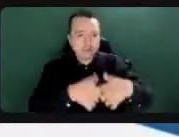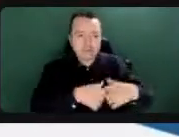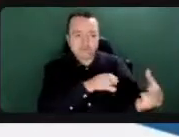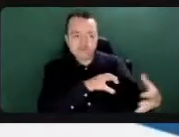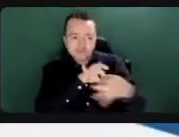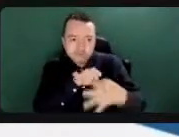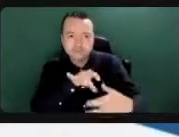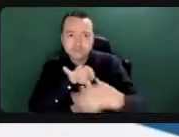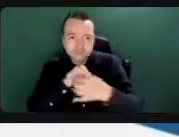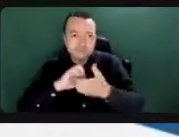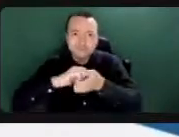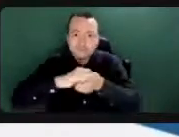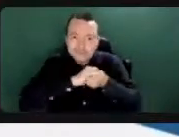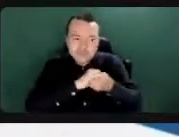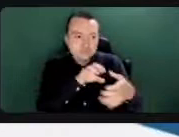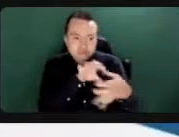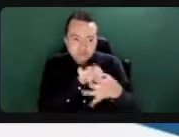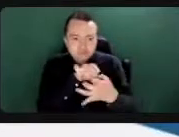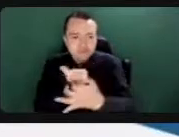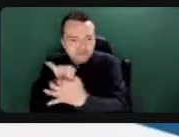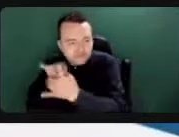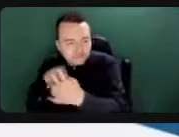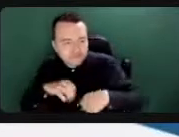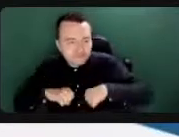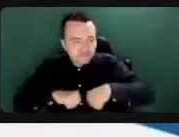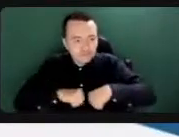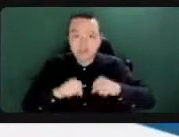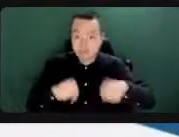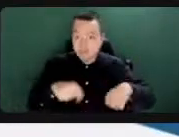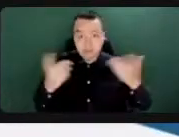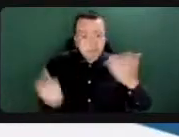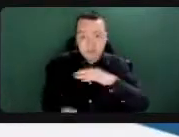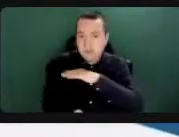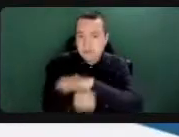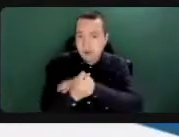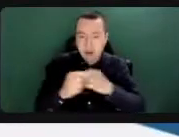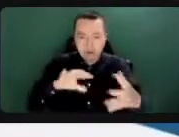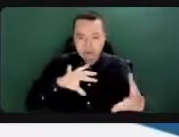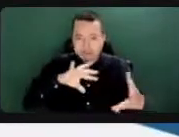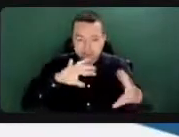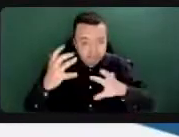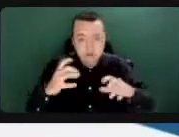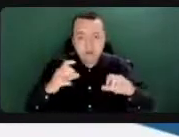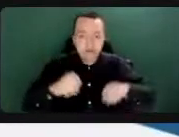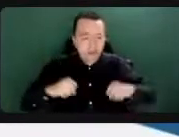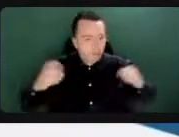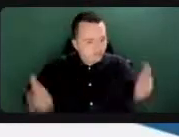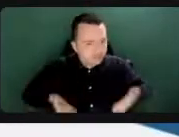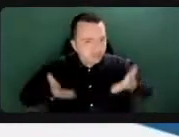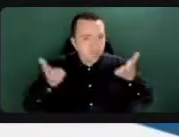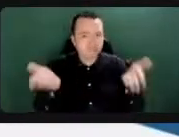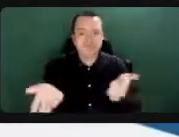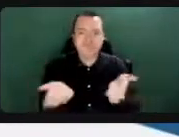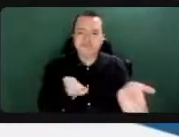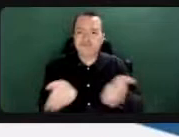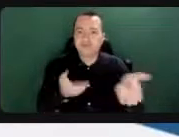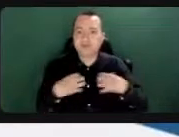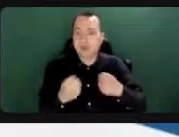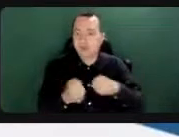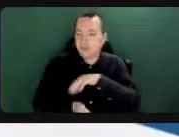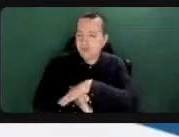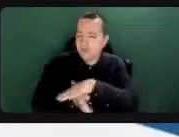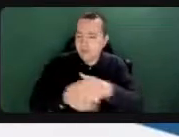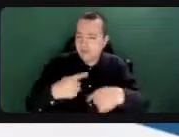all. And so we are very happy to present this initiative for you. We know that the collection will grow and expand as we move